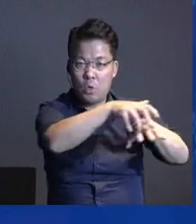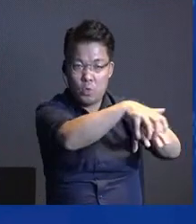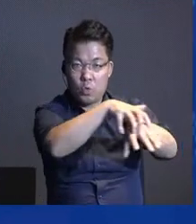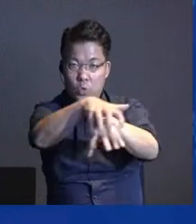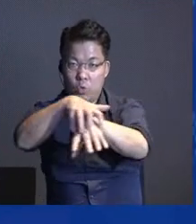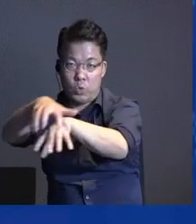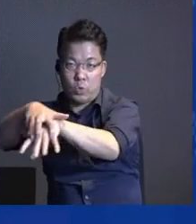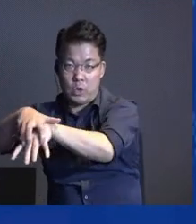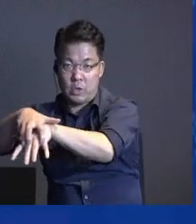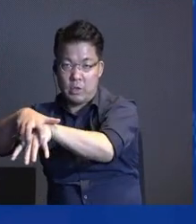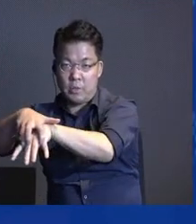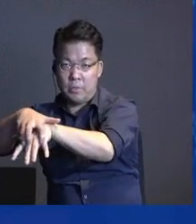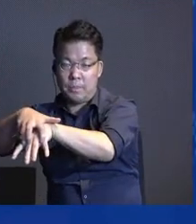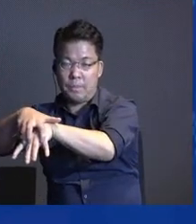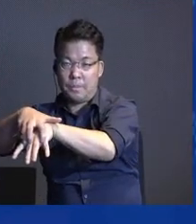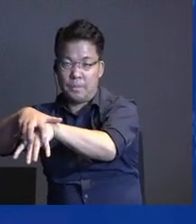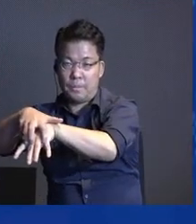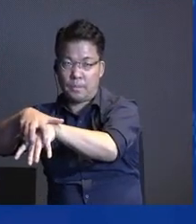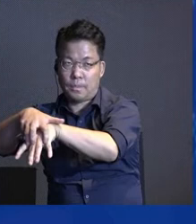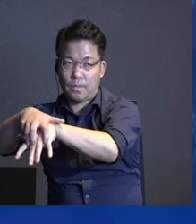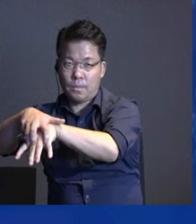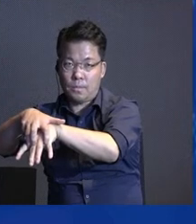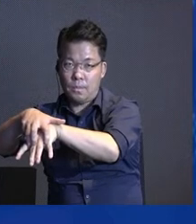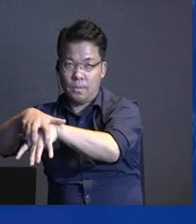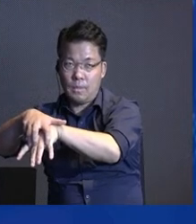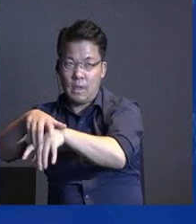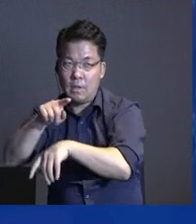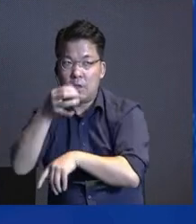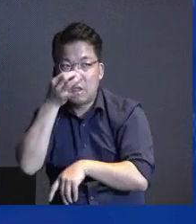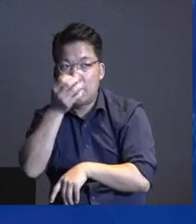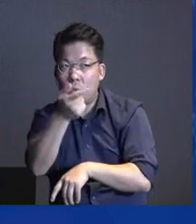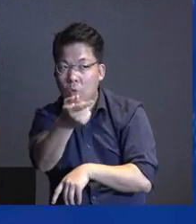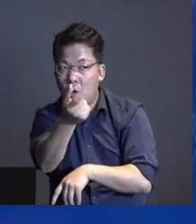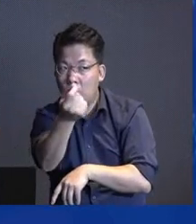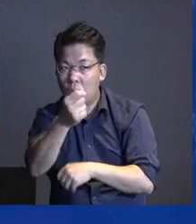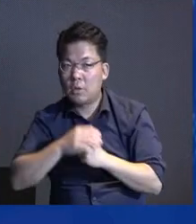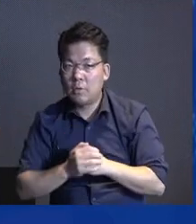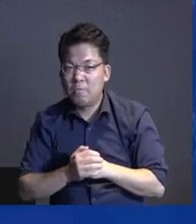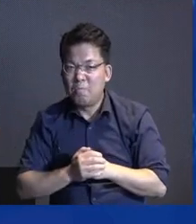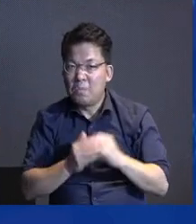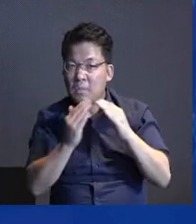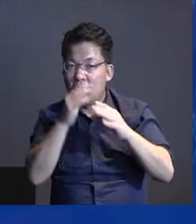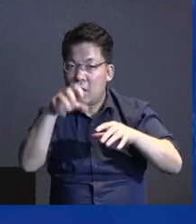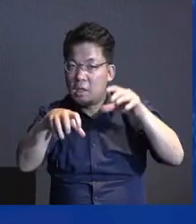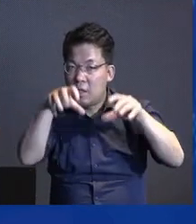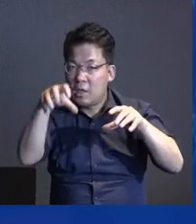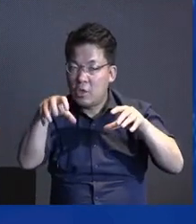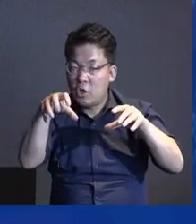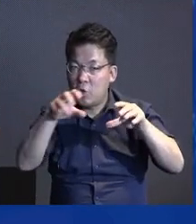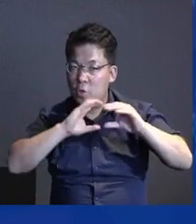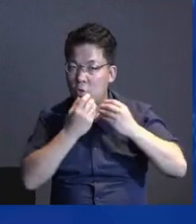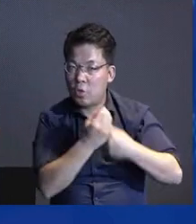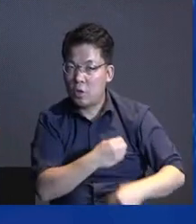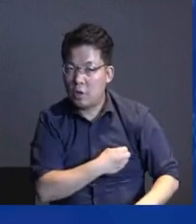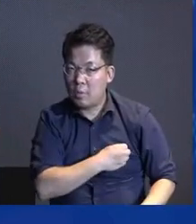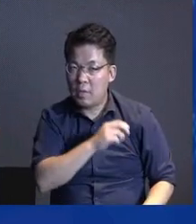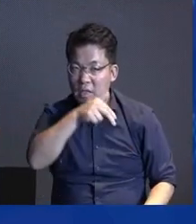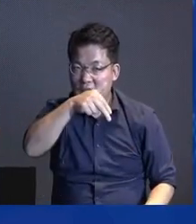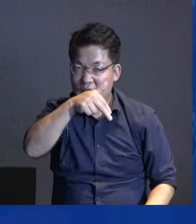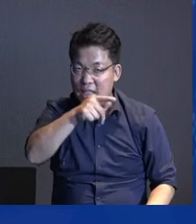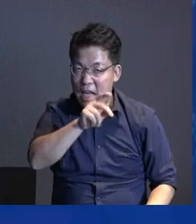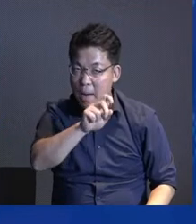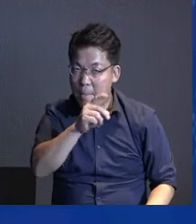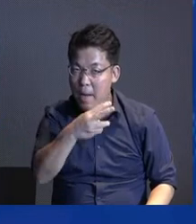a short citation from Jamal here, a member of one of the neighborhood group, who said, "I want to learn and I want to get